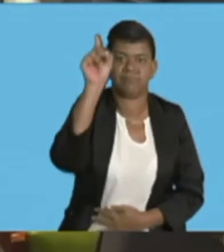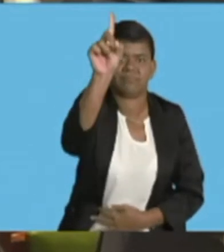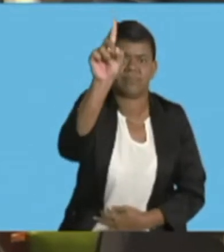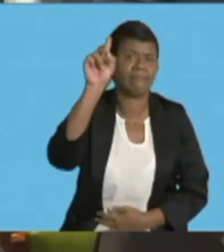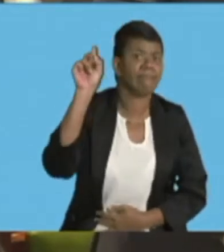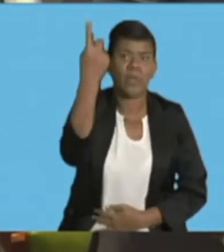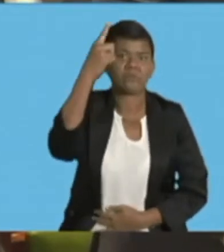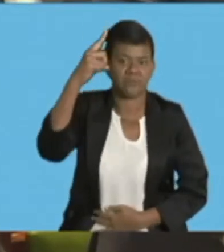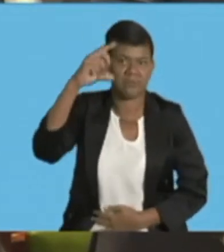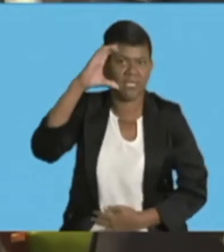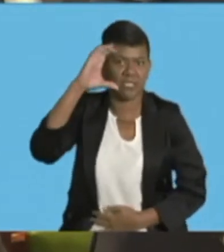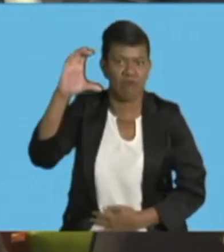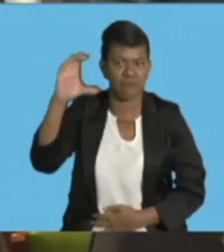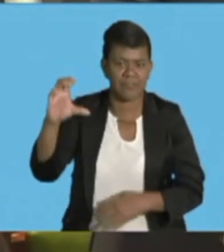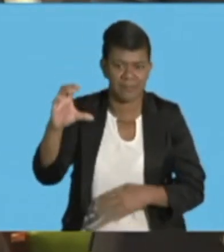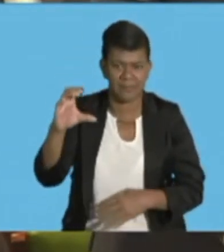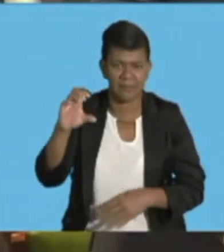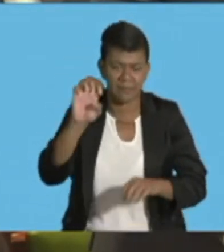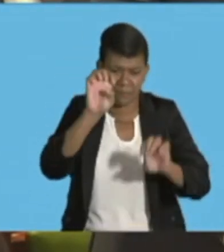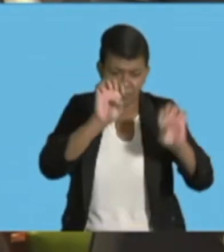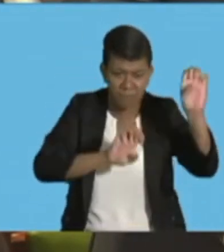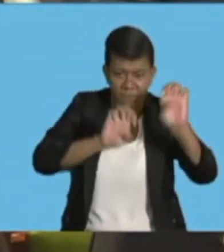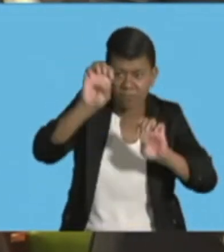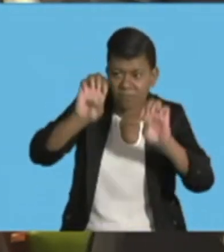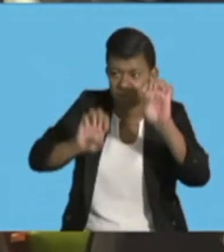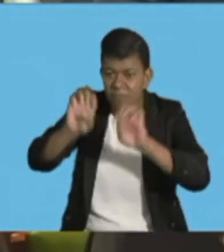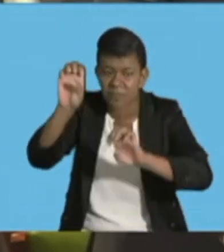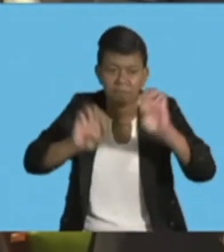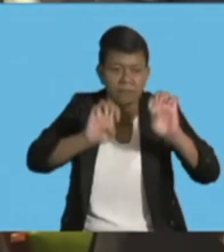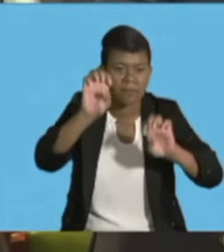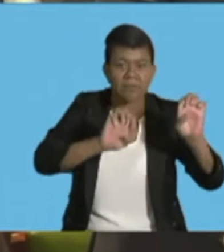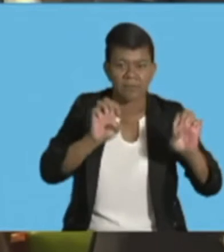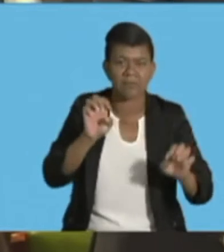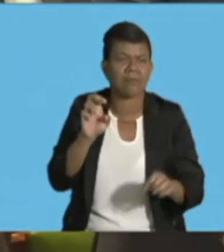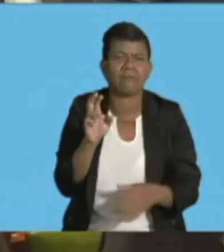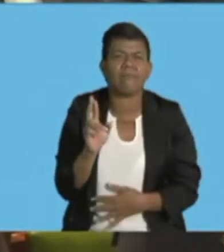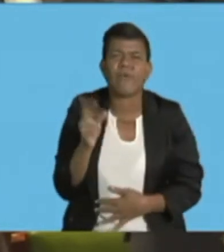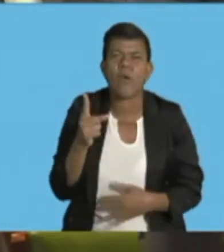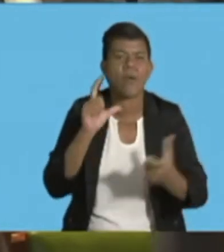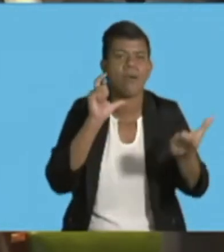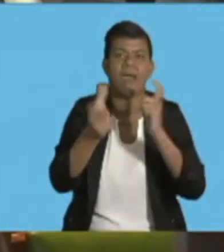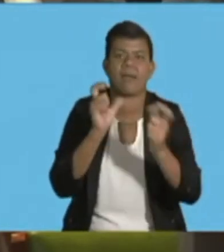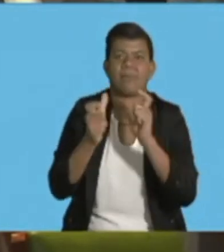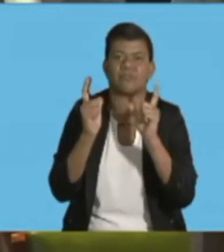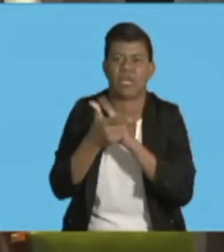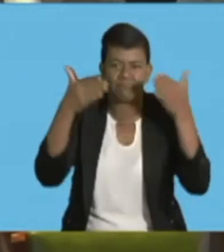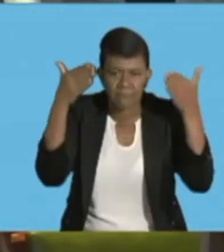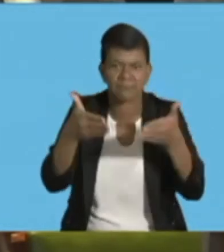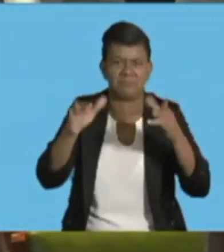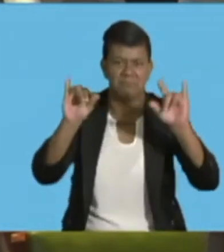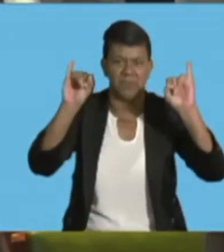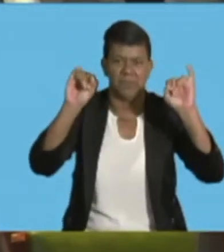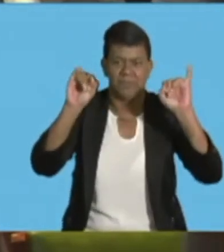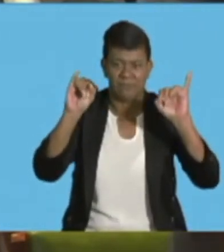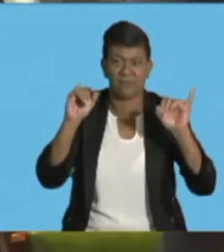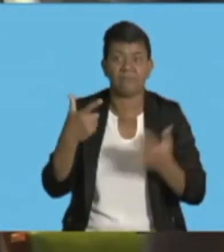carry out a climate vulnerability assessment, which was also, Mr. Speaker, sir, highlighted, and many of the other small states actually want to